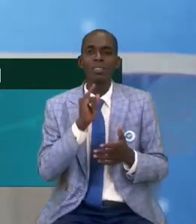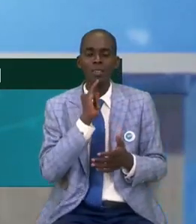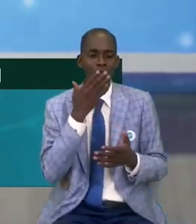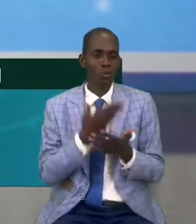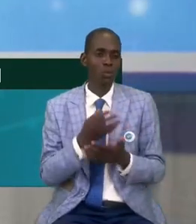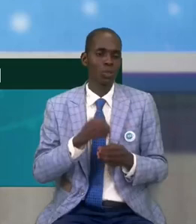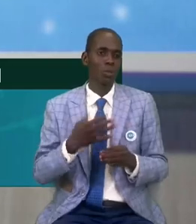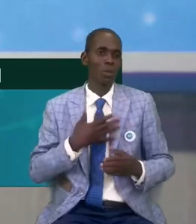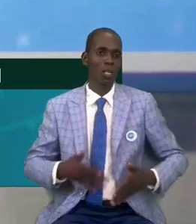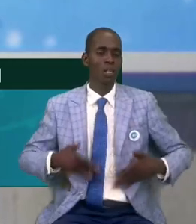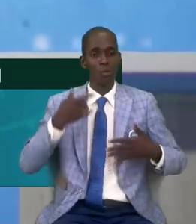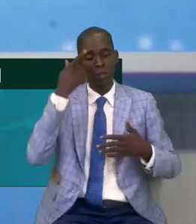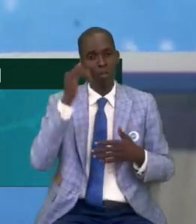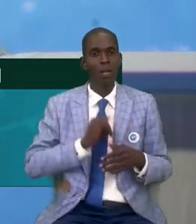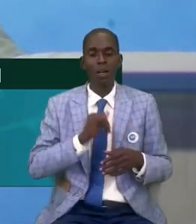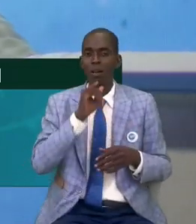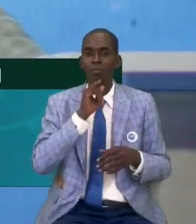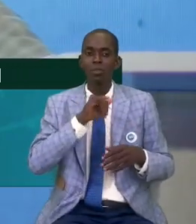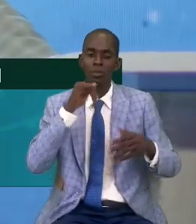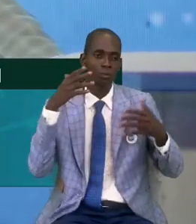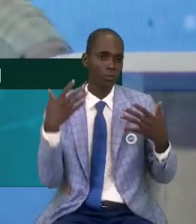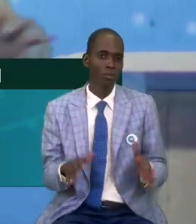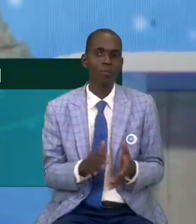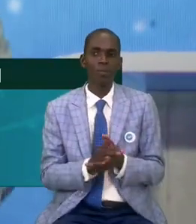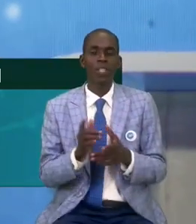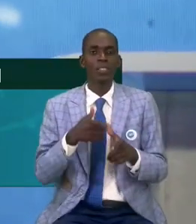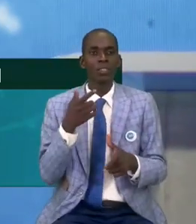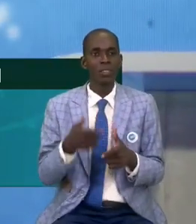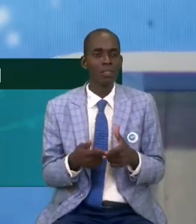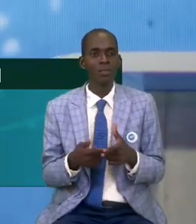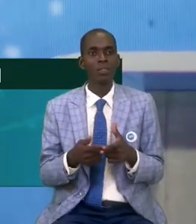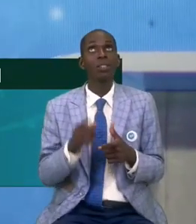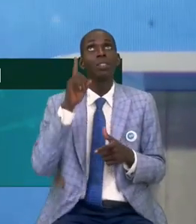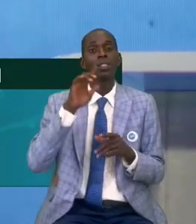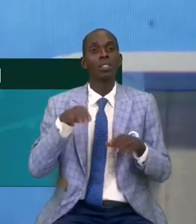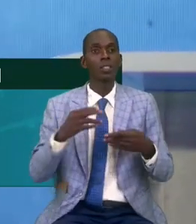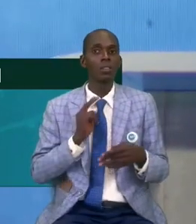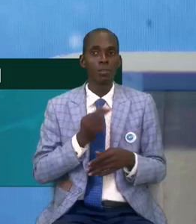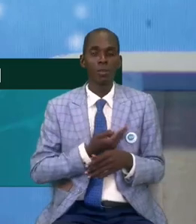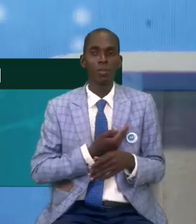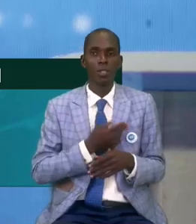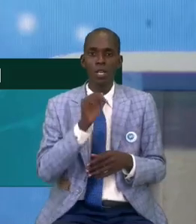us a word there. He wasn't ignorant. He said,